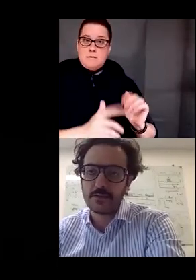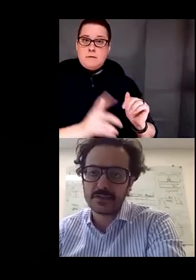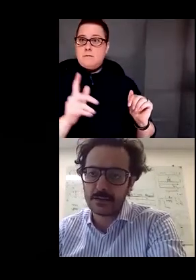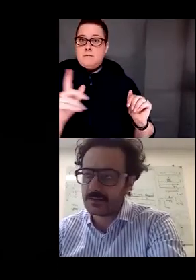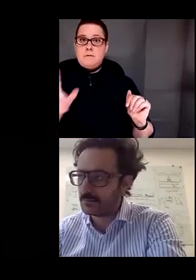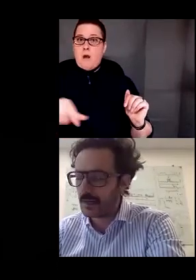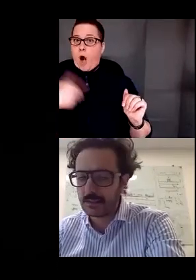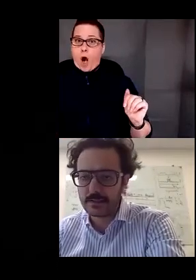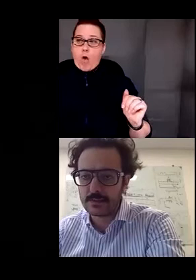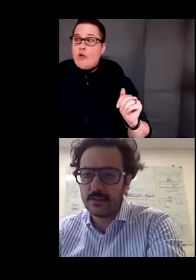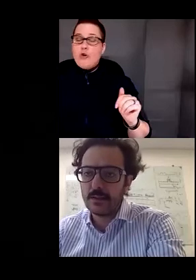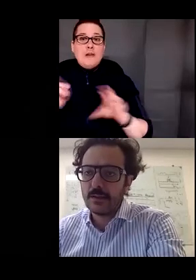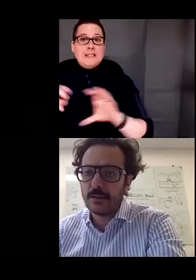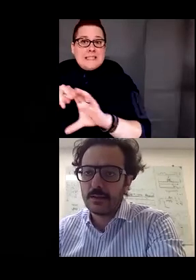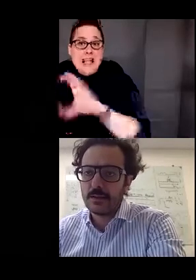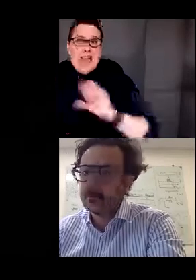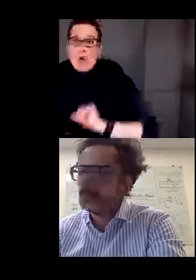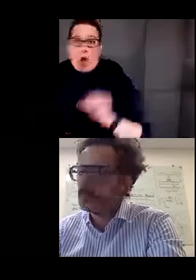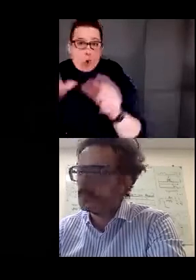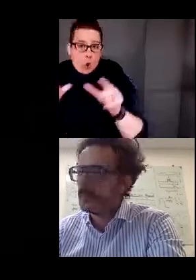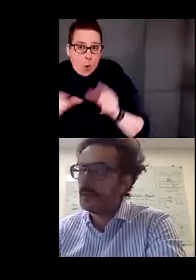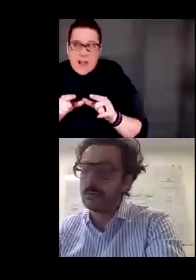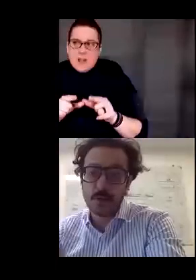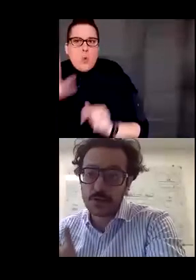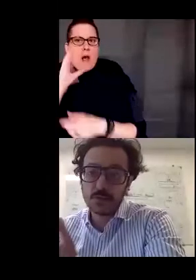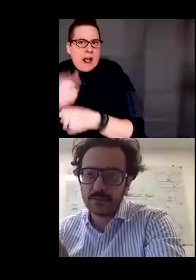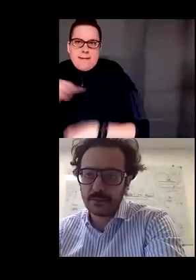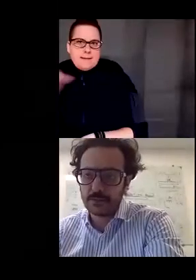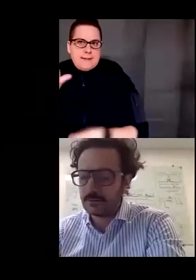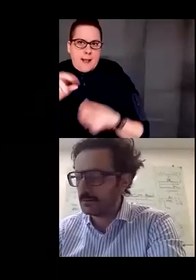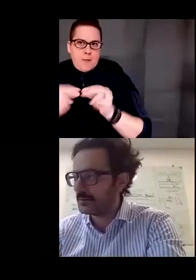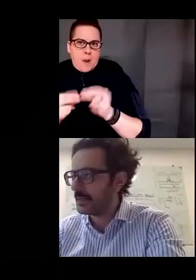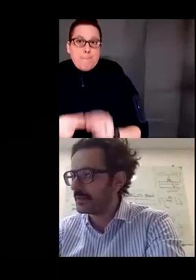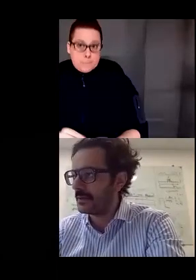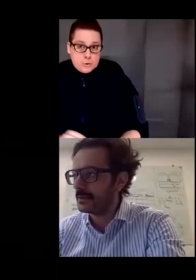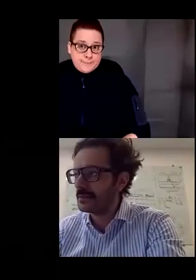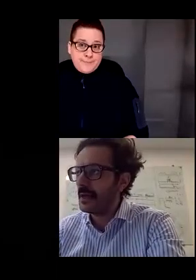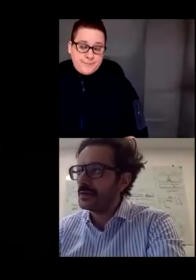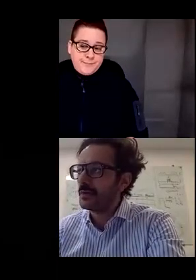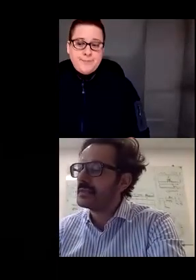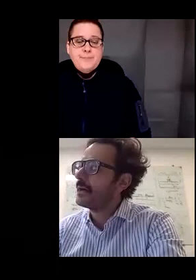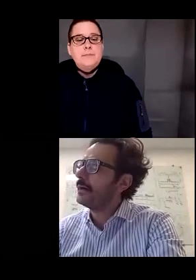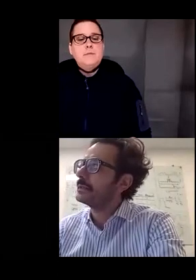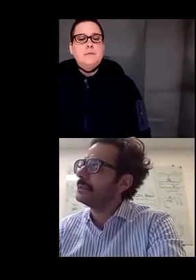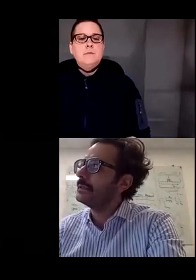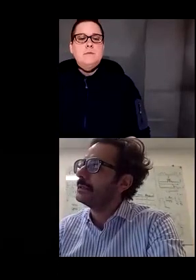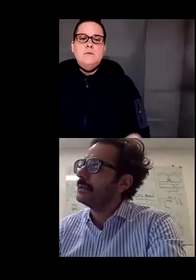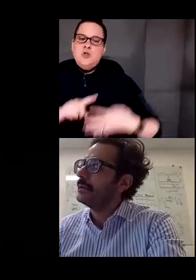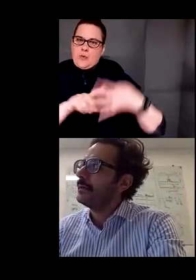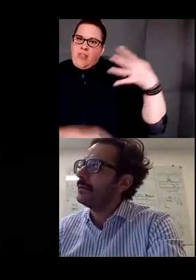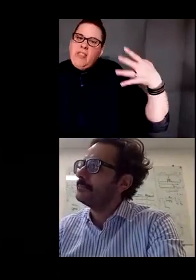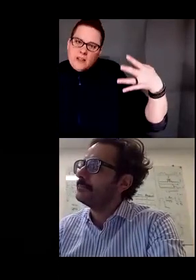in other scanners in my case, then I should obtain the same results. So these are